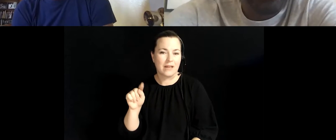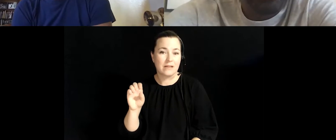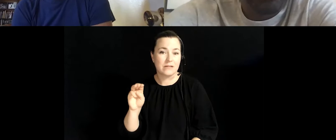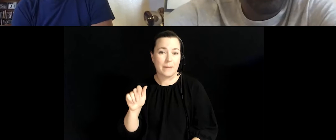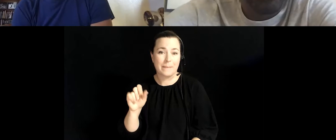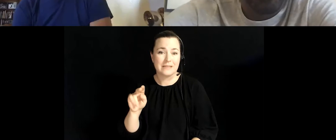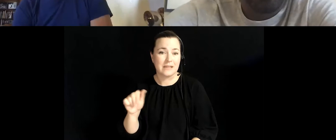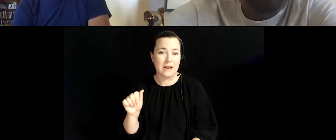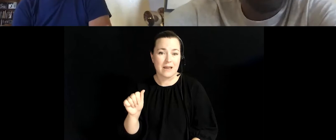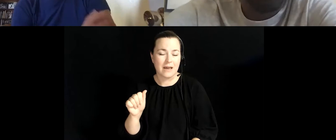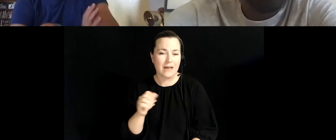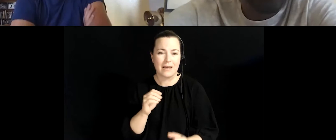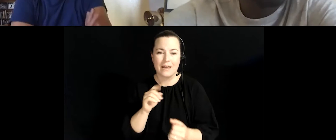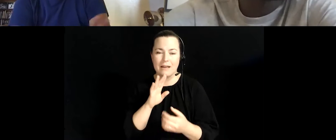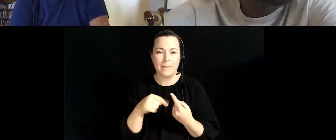be